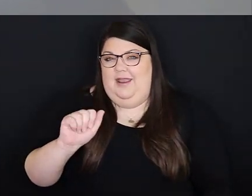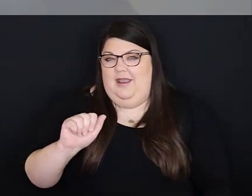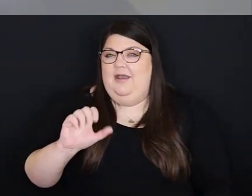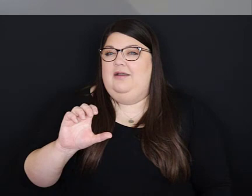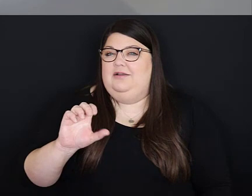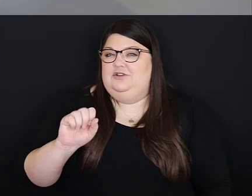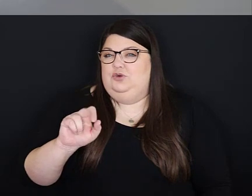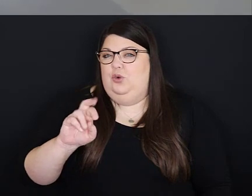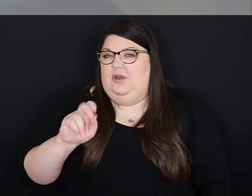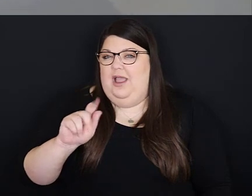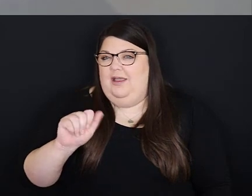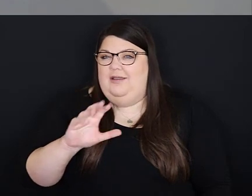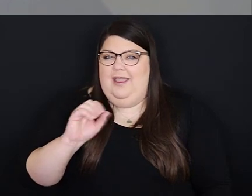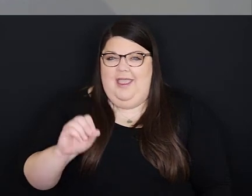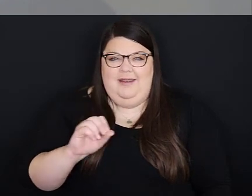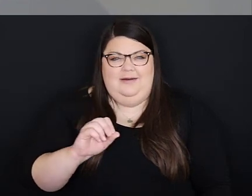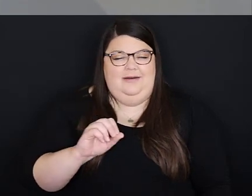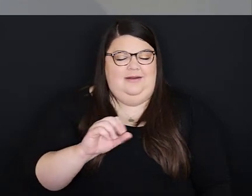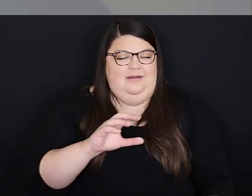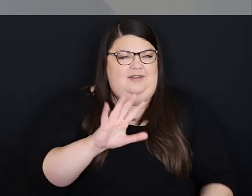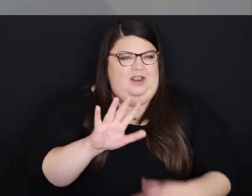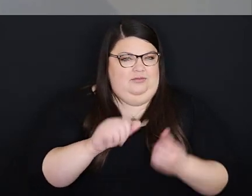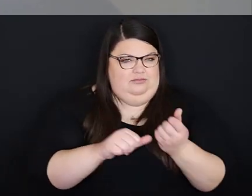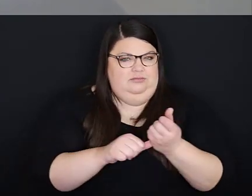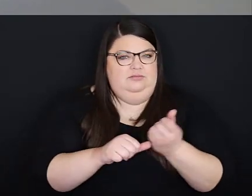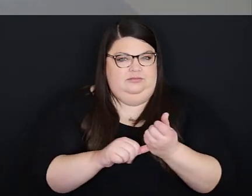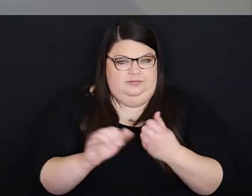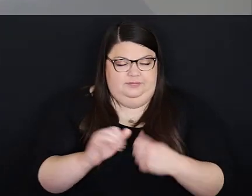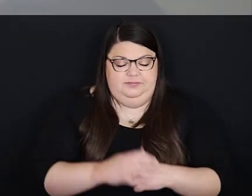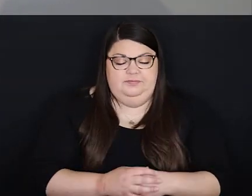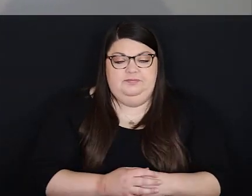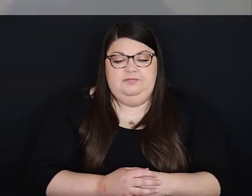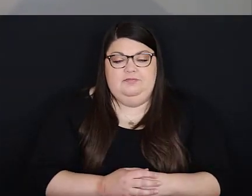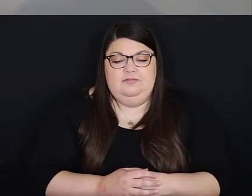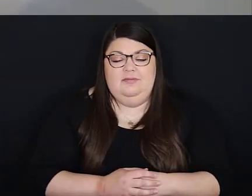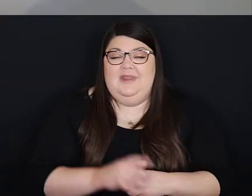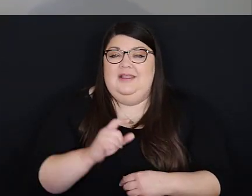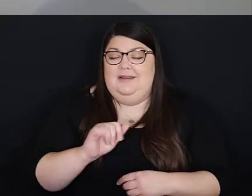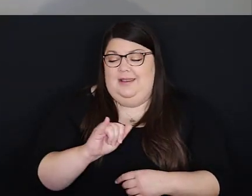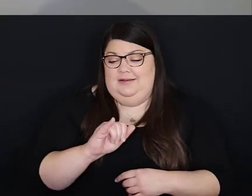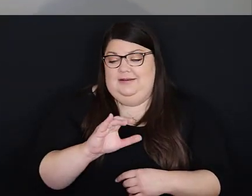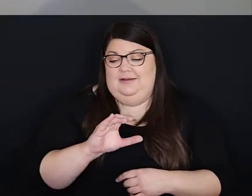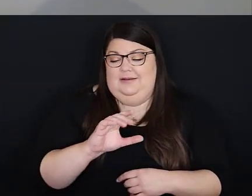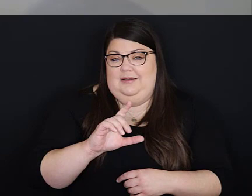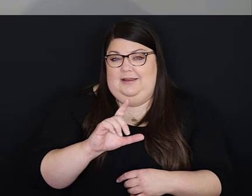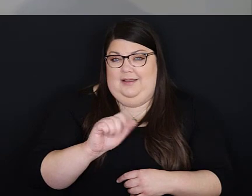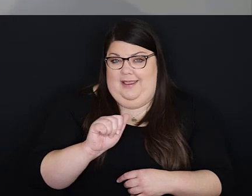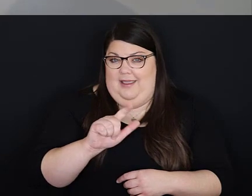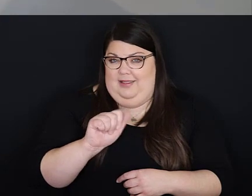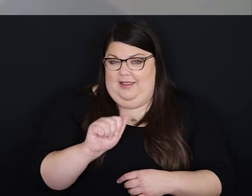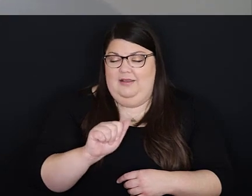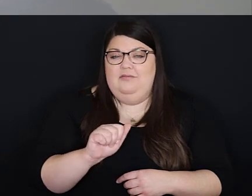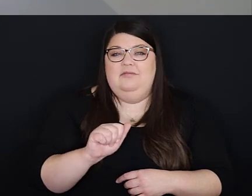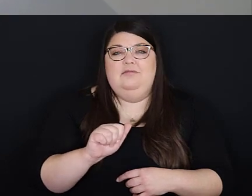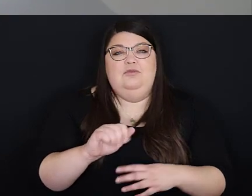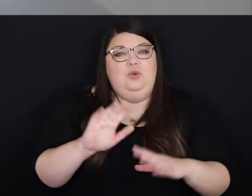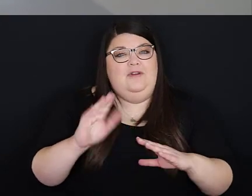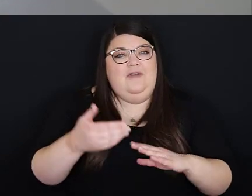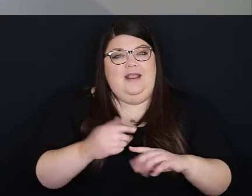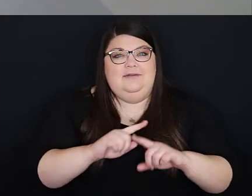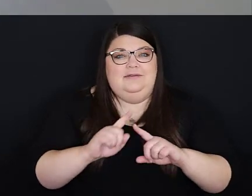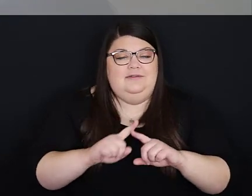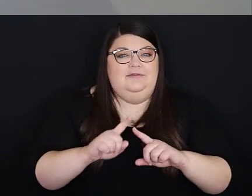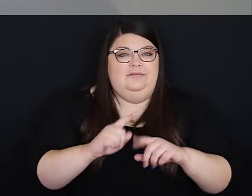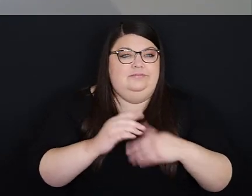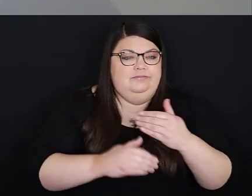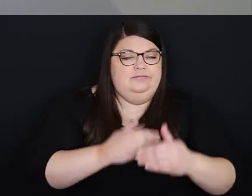ICLA Curatorial Assistant. This is ICLA continuing to invite the possibilities and dynamics of